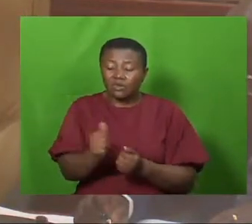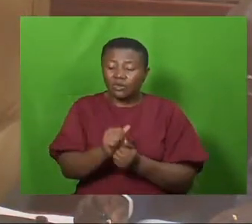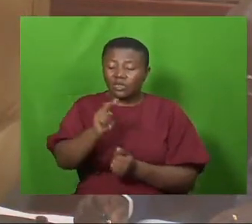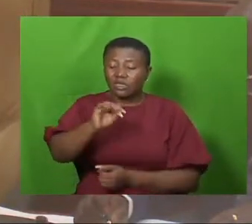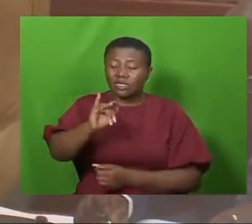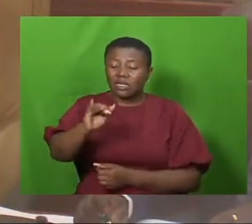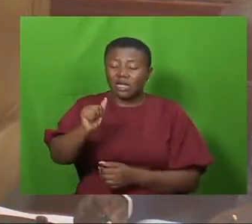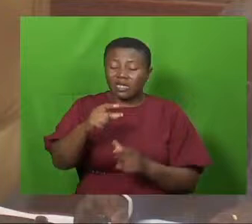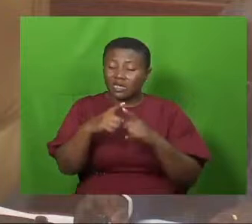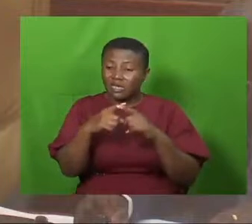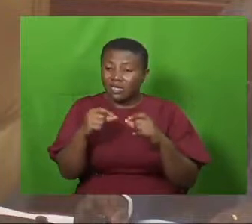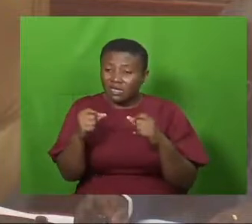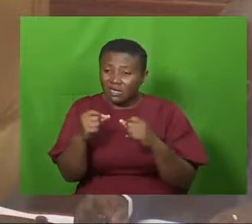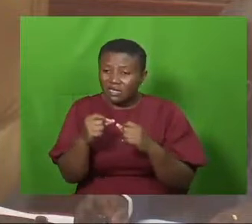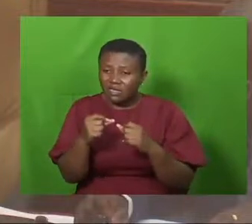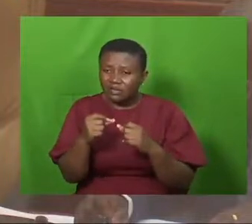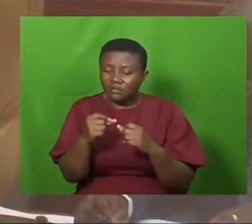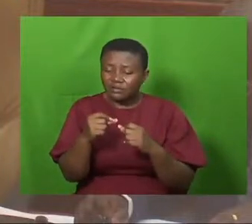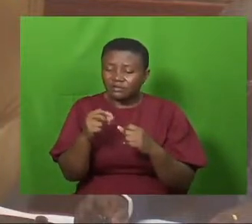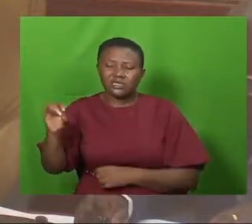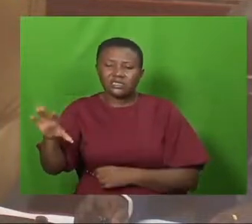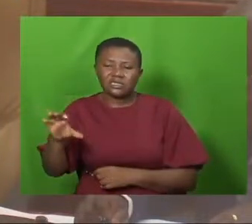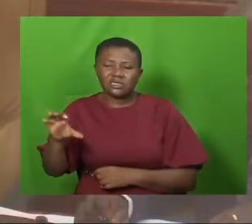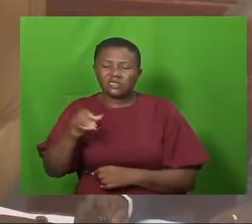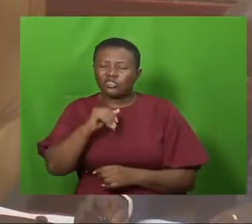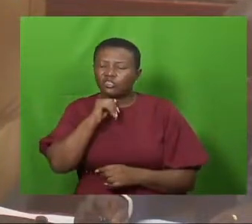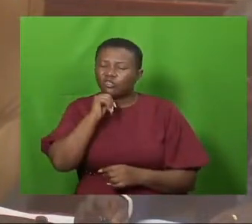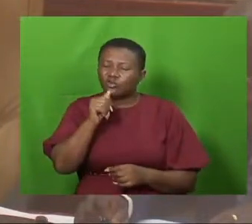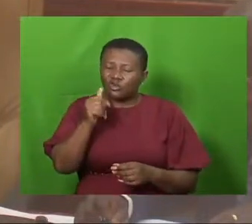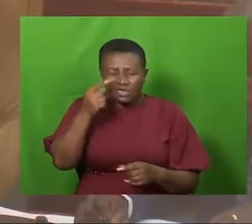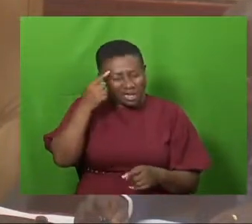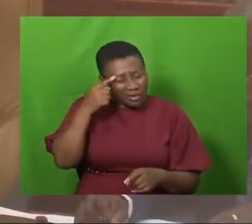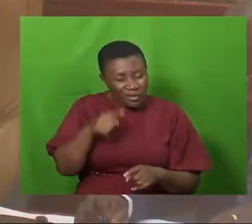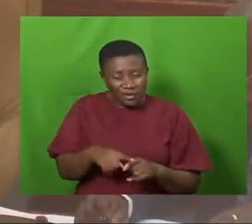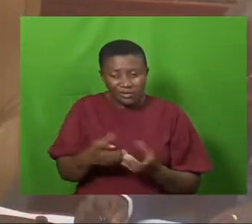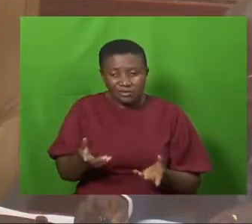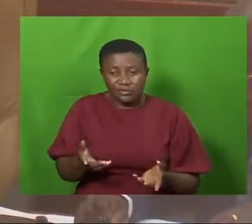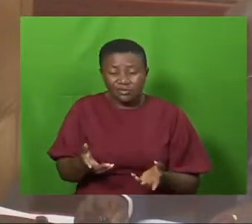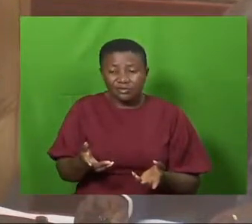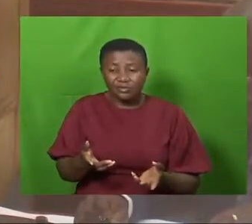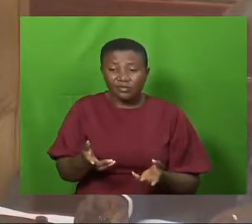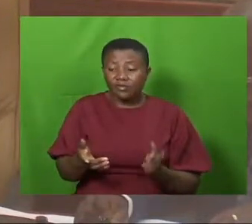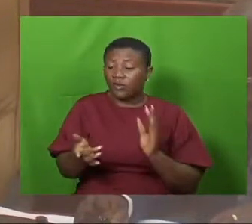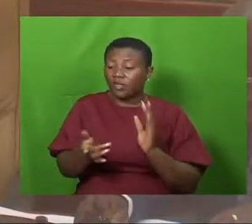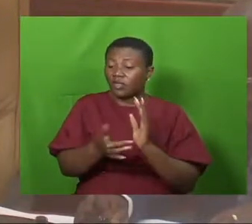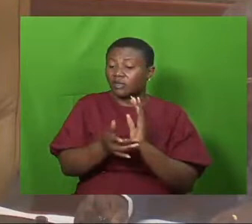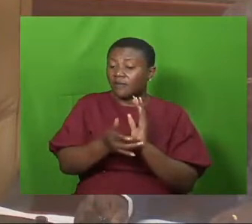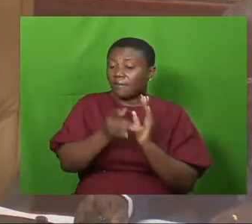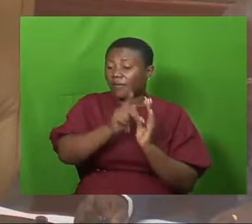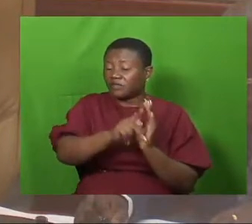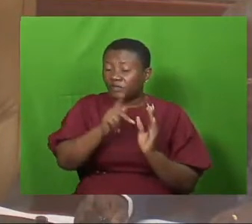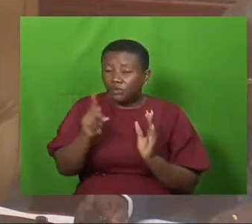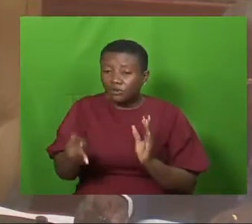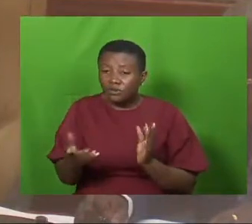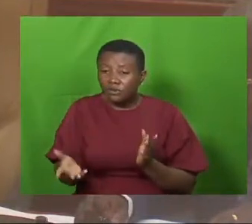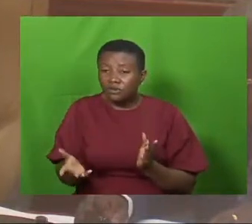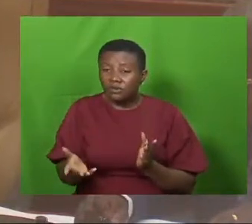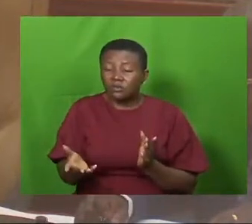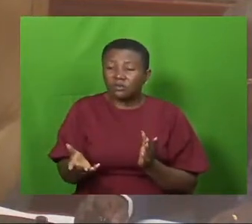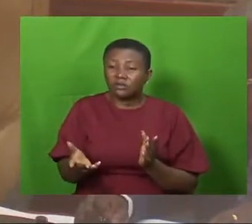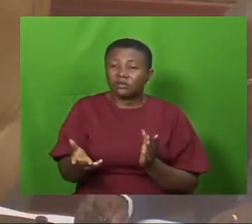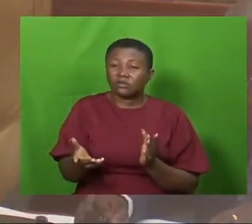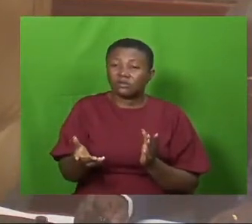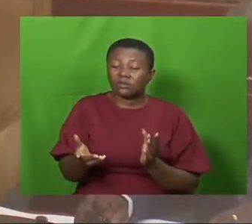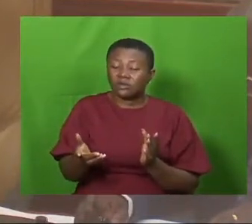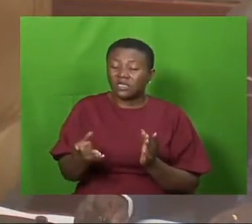opposed and called for a national boycott of, digitalization of the passport office, a paperless court, digitalization